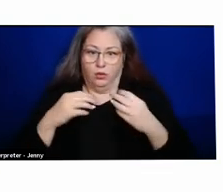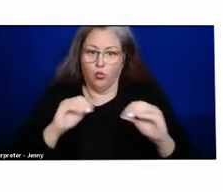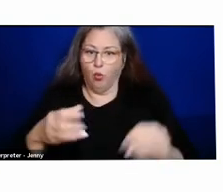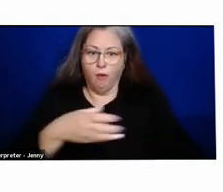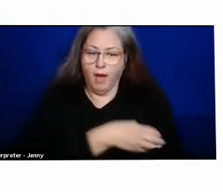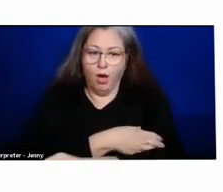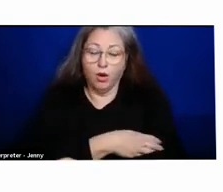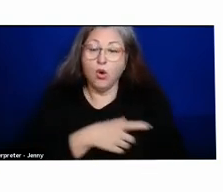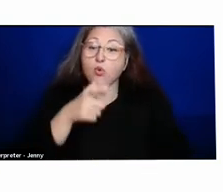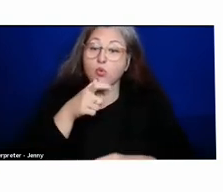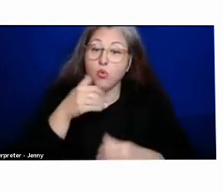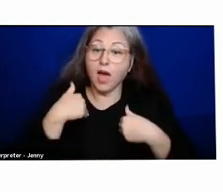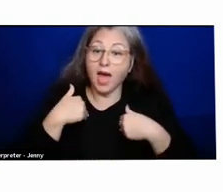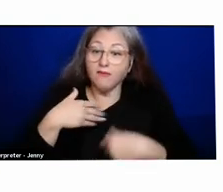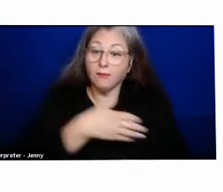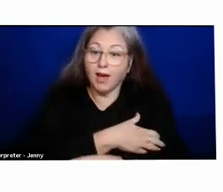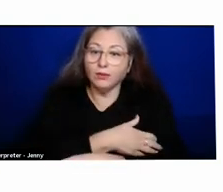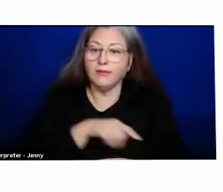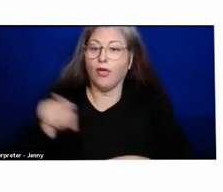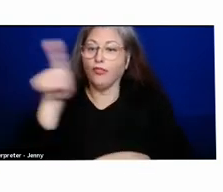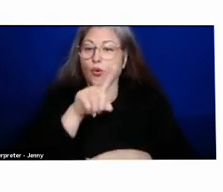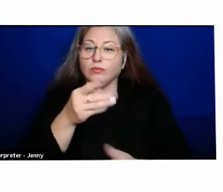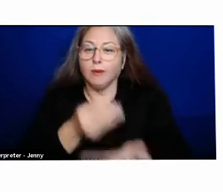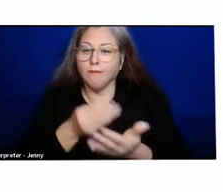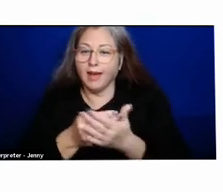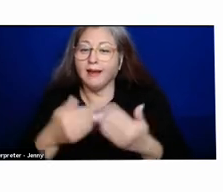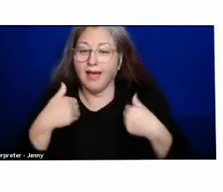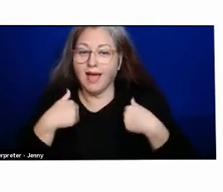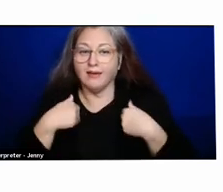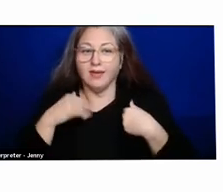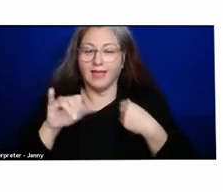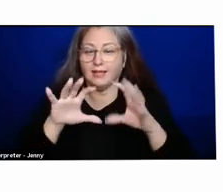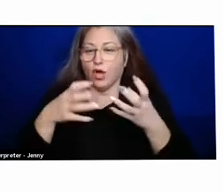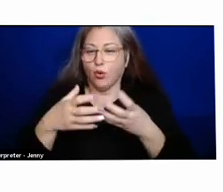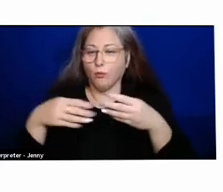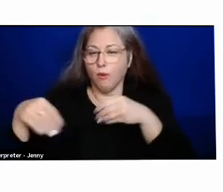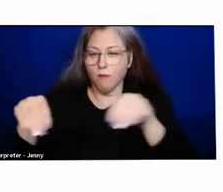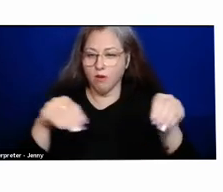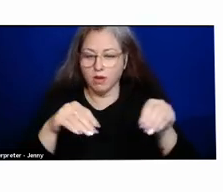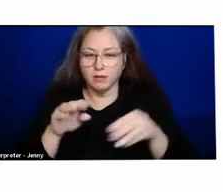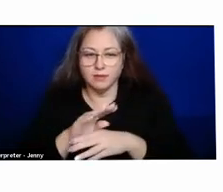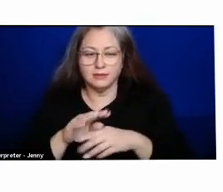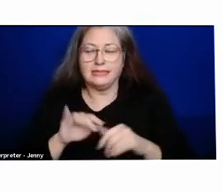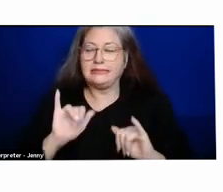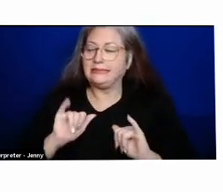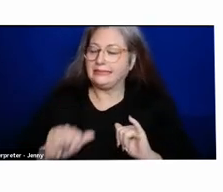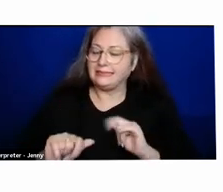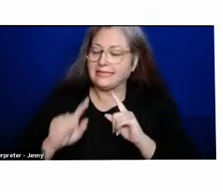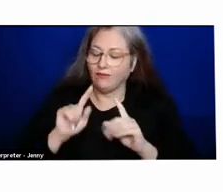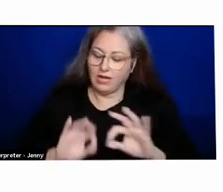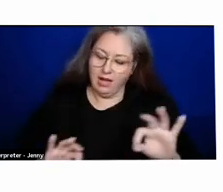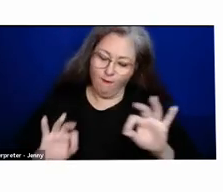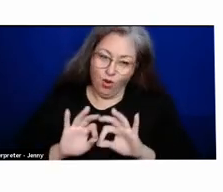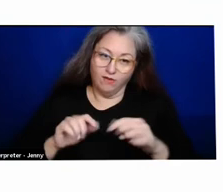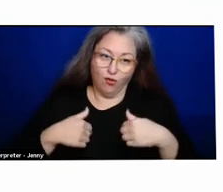power lies where the money is, which is in the global north. This conversation is really important for me as someone from